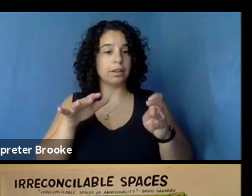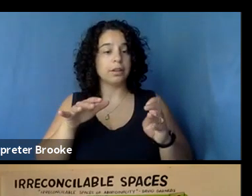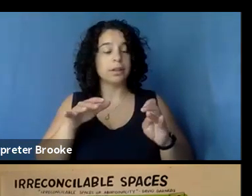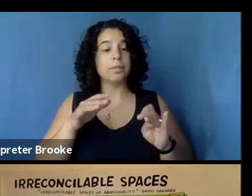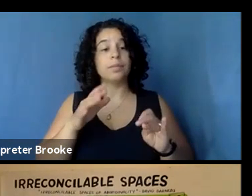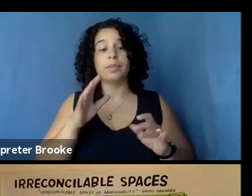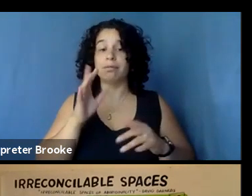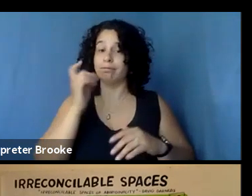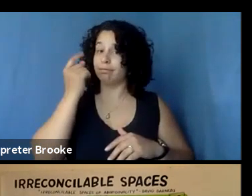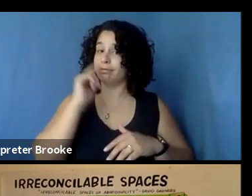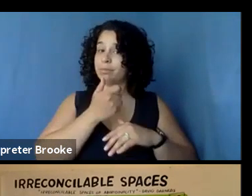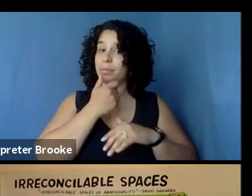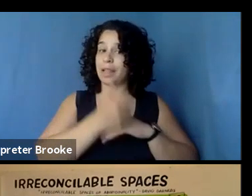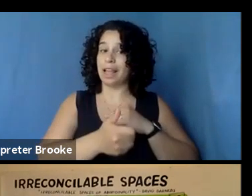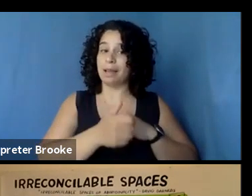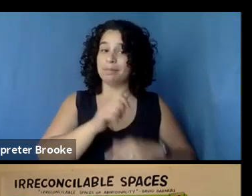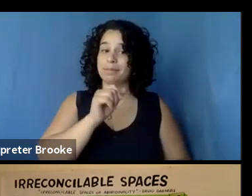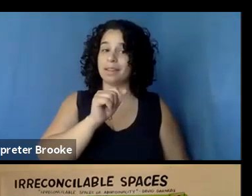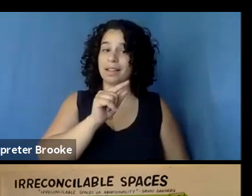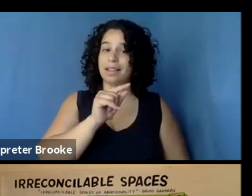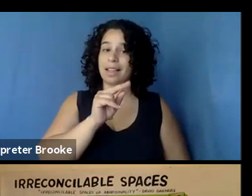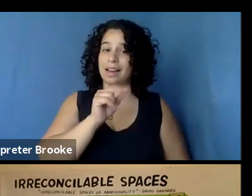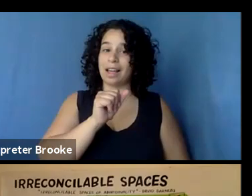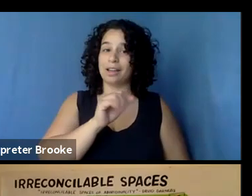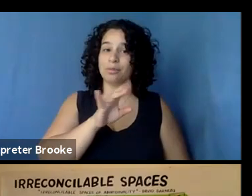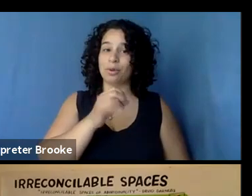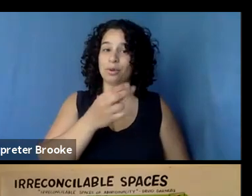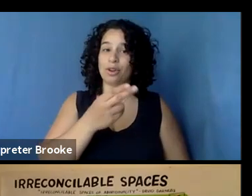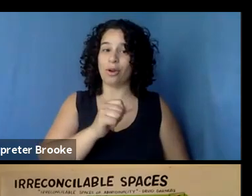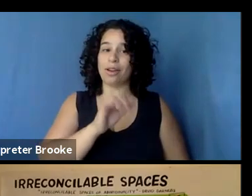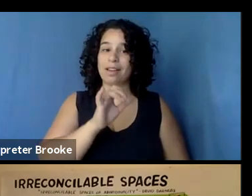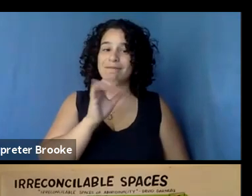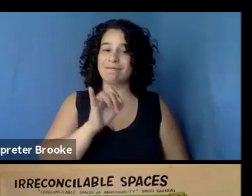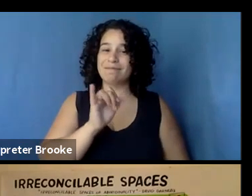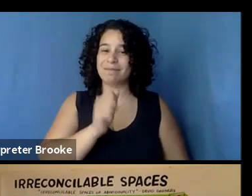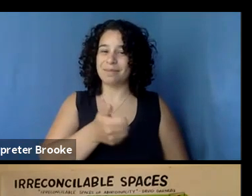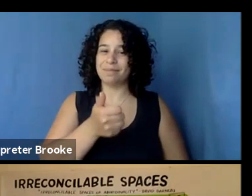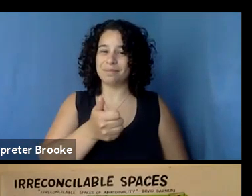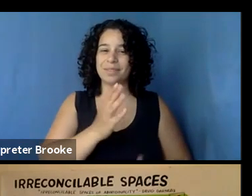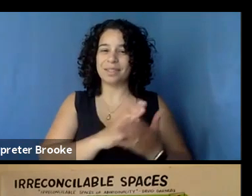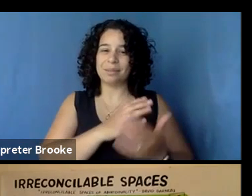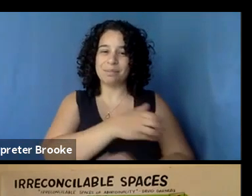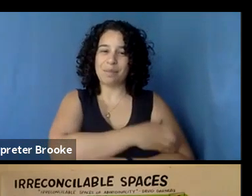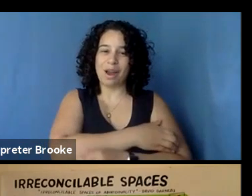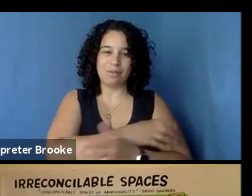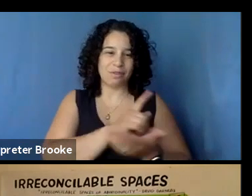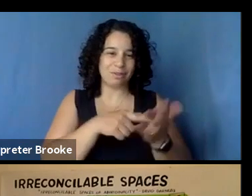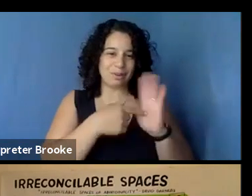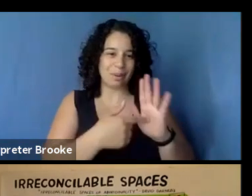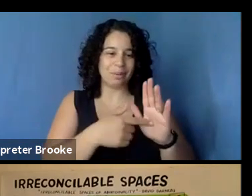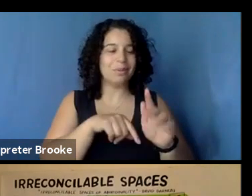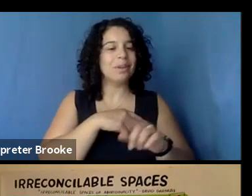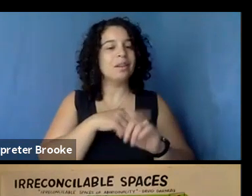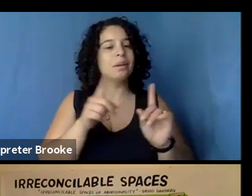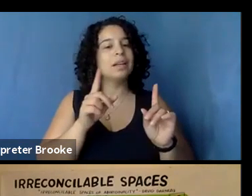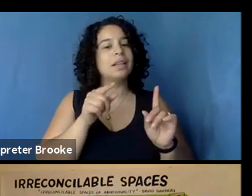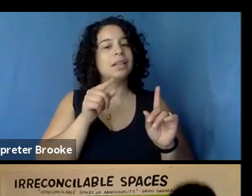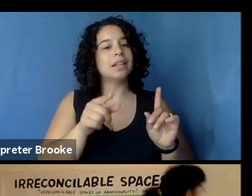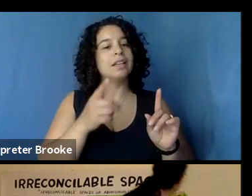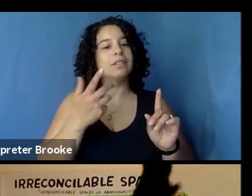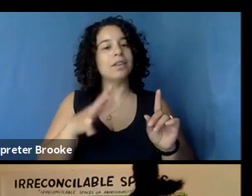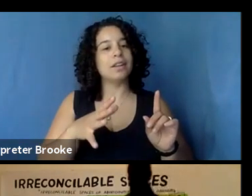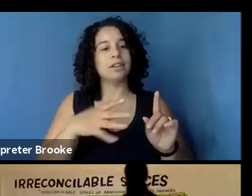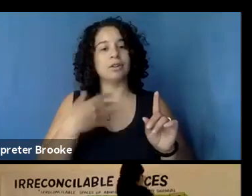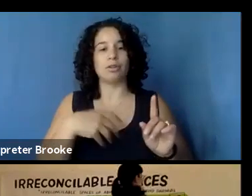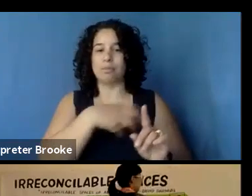fault. He's pissed off some powerful entities. She has pissed off some